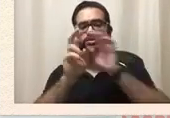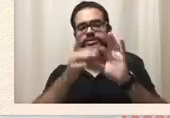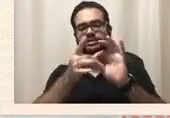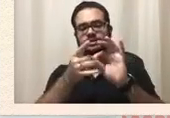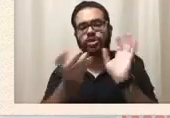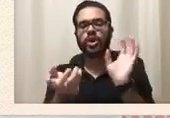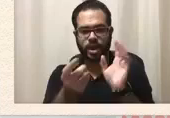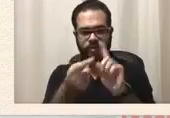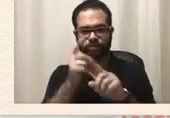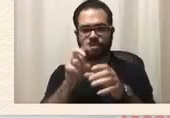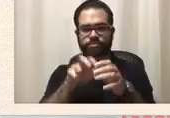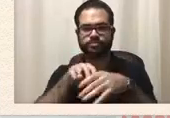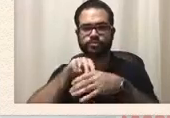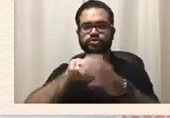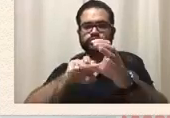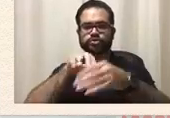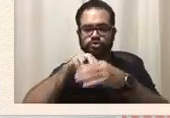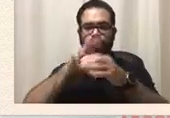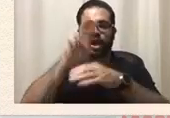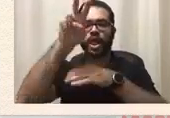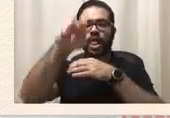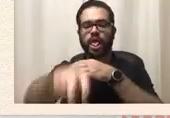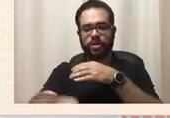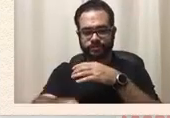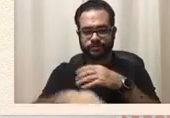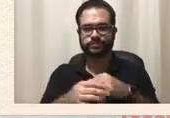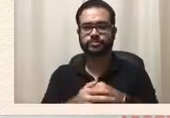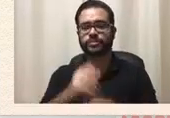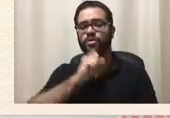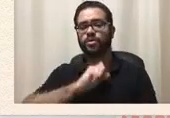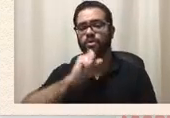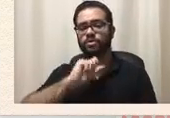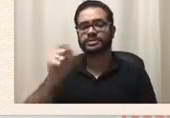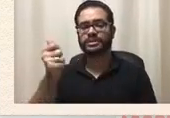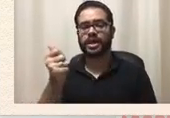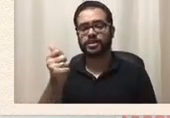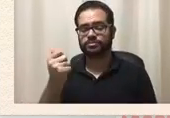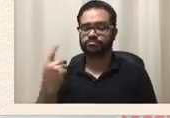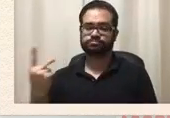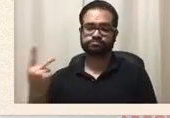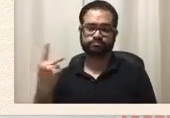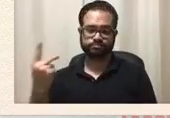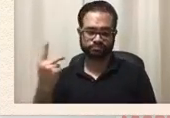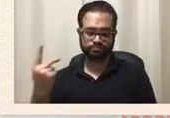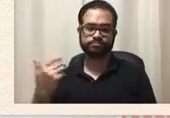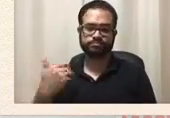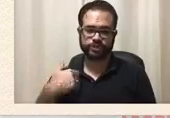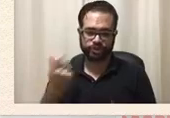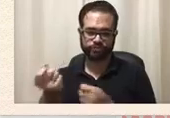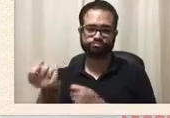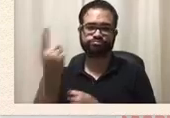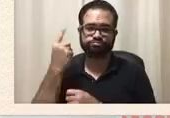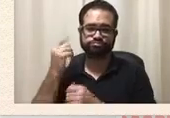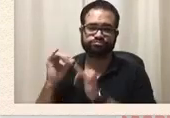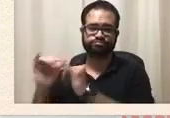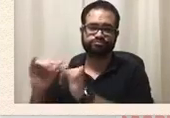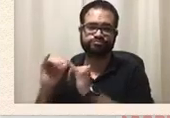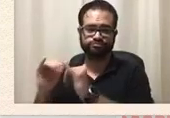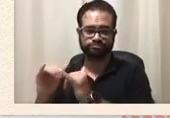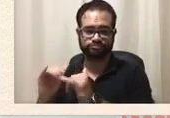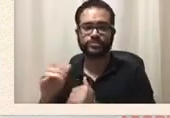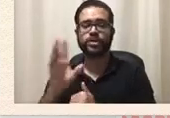By age 10, he and I had an understanding that he would get cleaned up, stitched